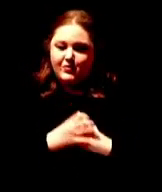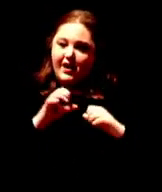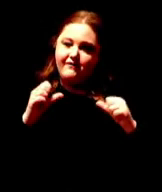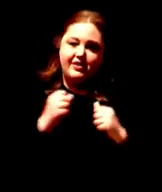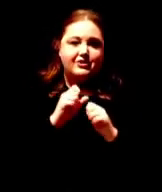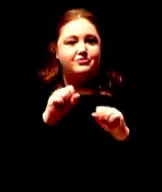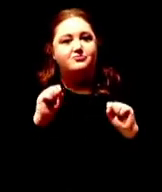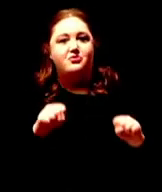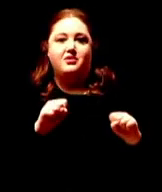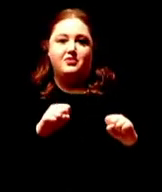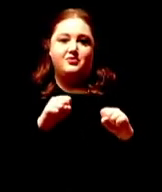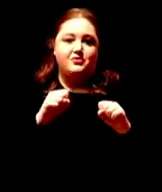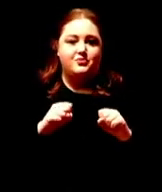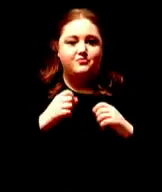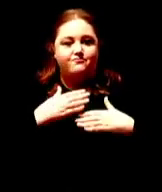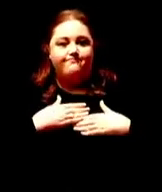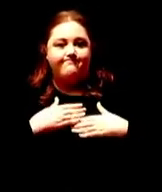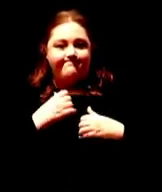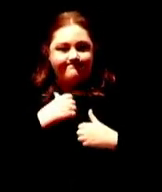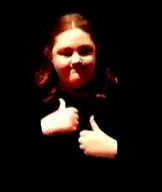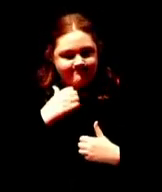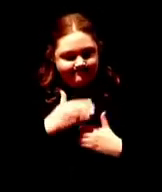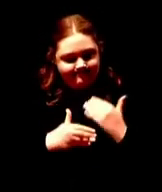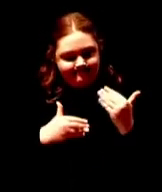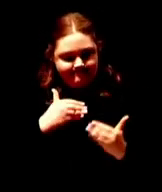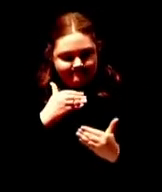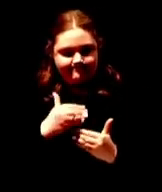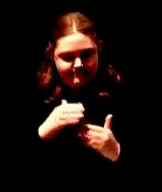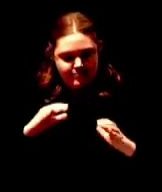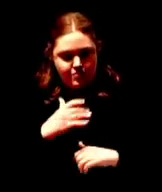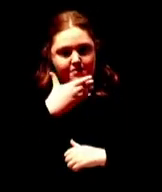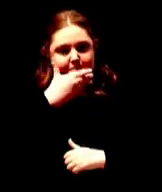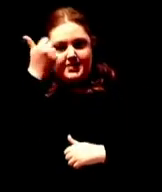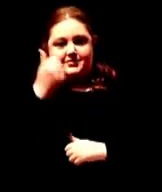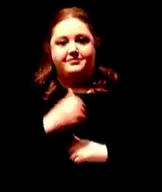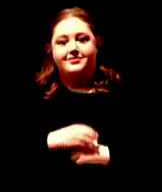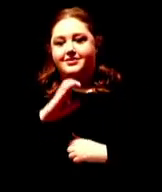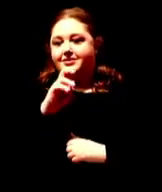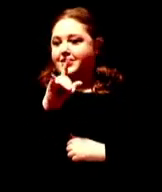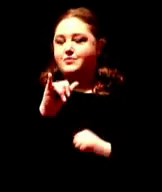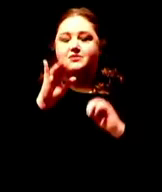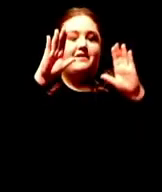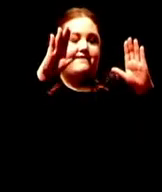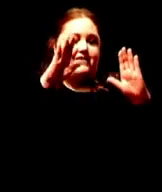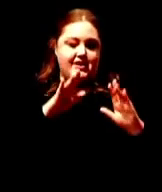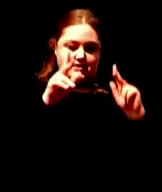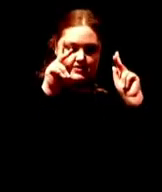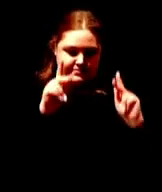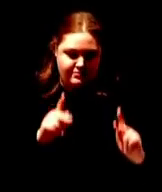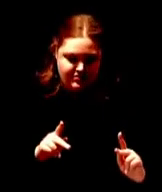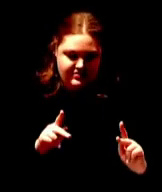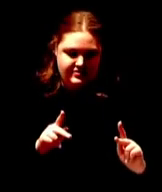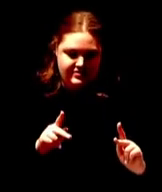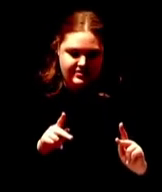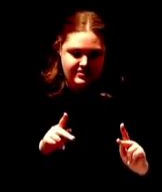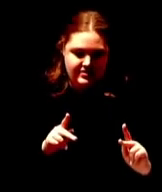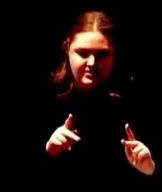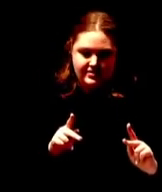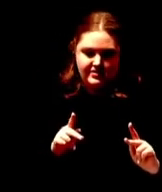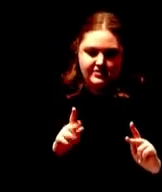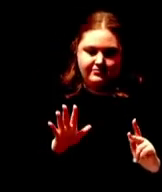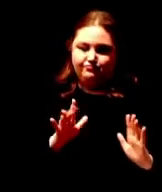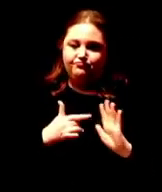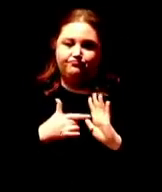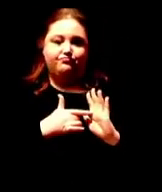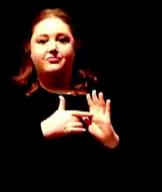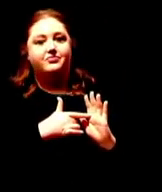overcome her illness and always give her best. Cindy was truly a fantastic person and is the epitome